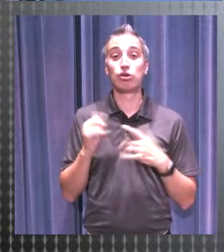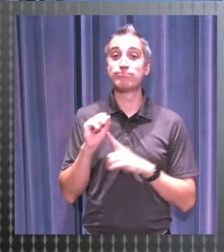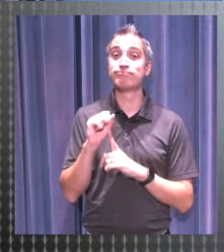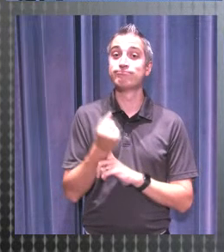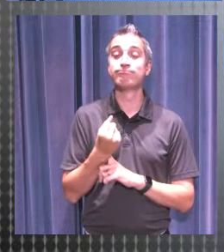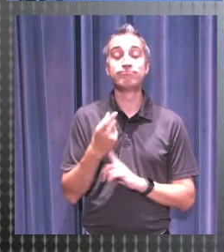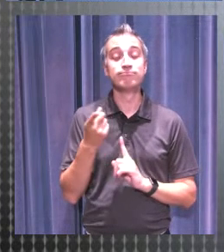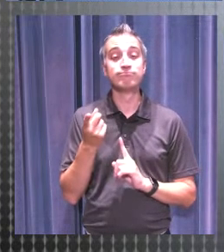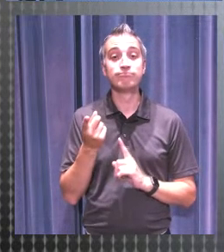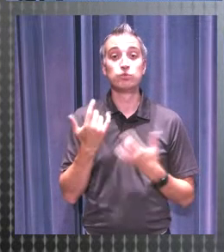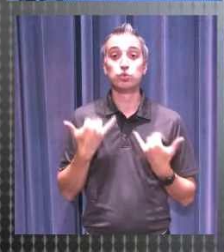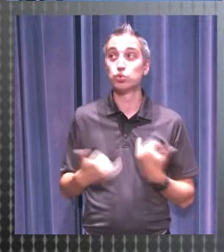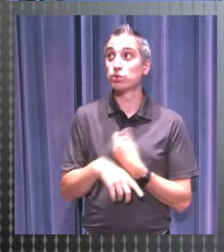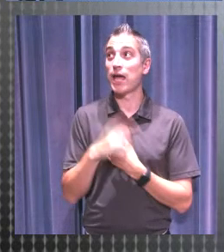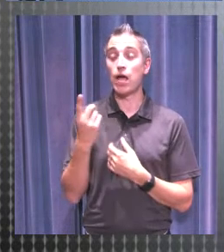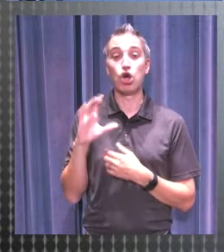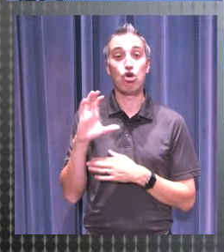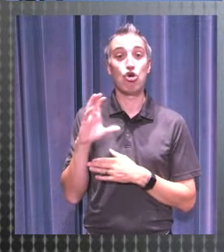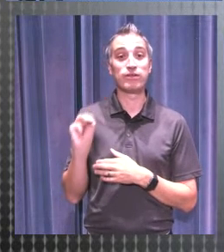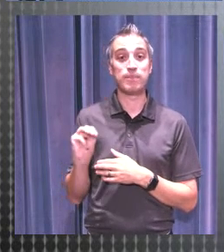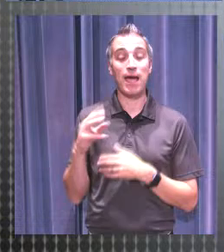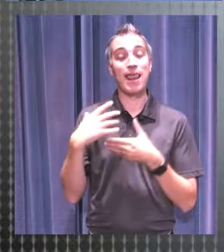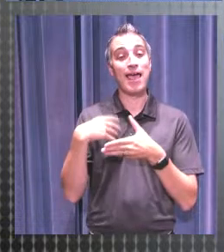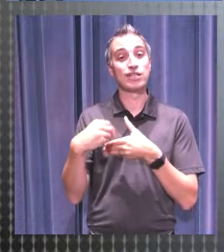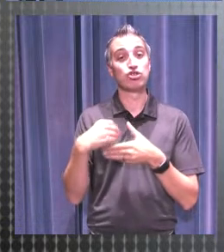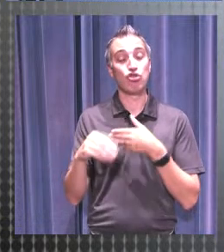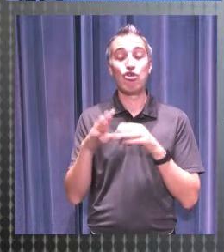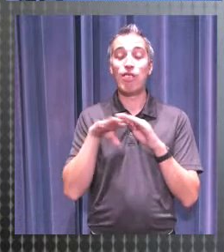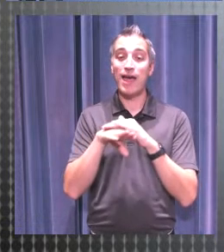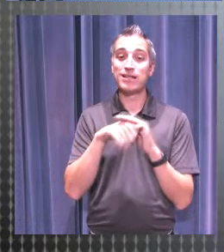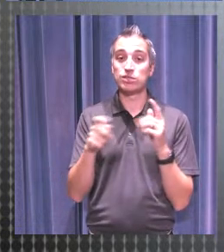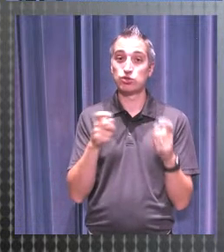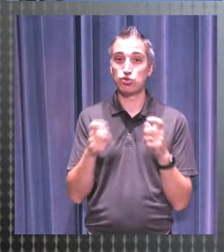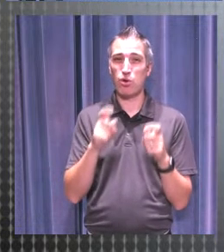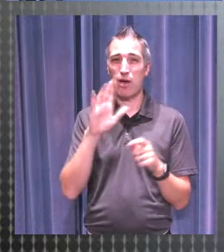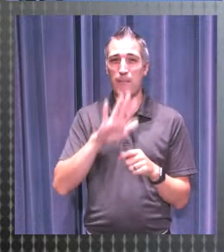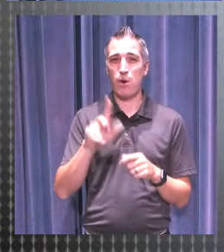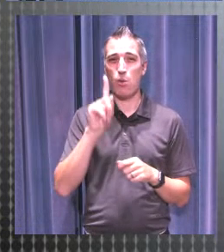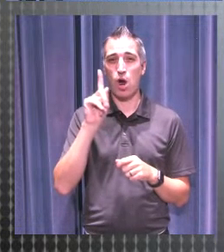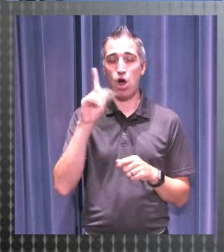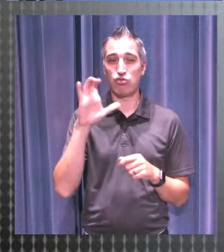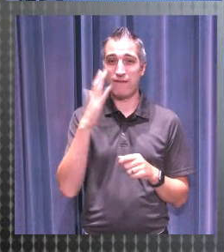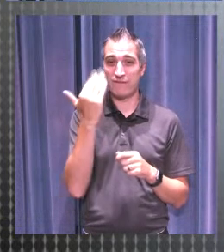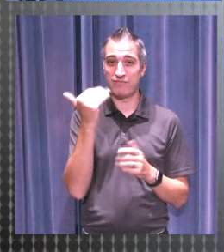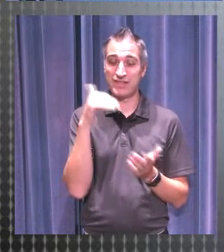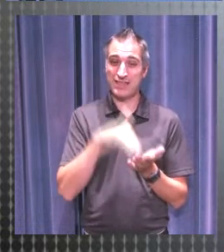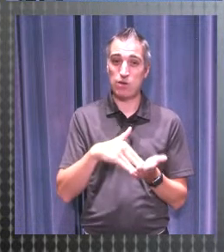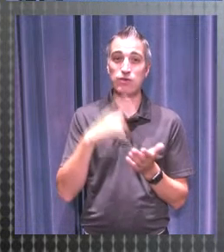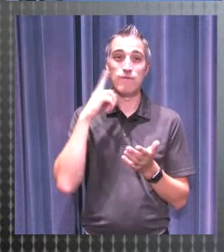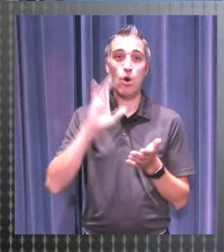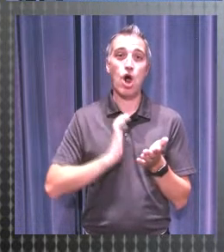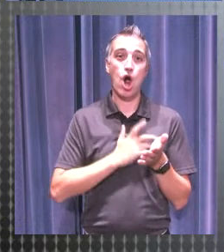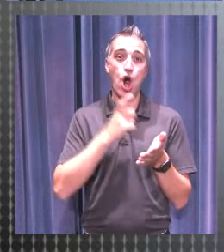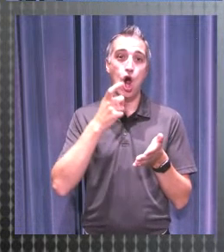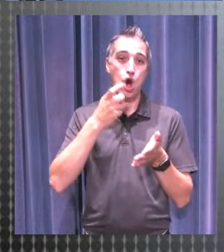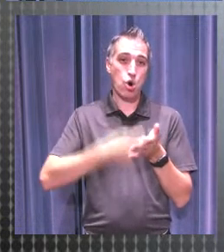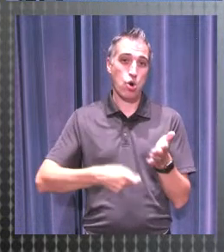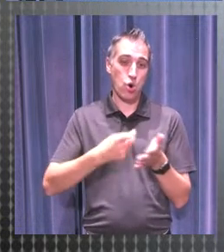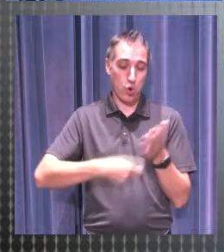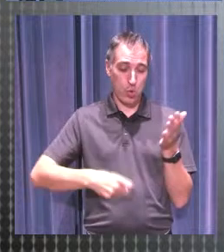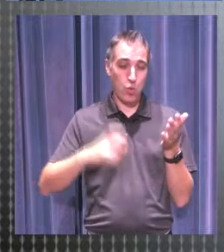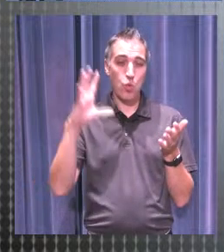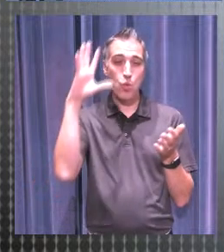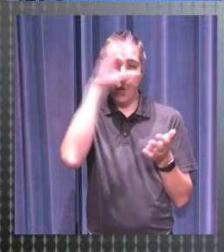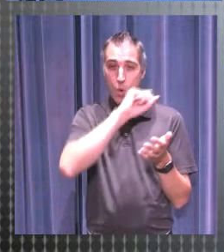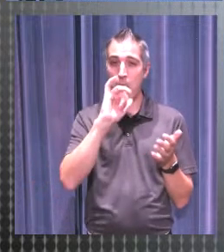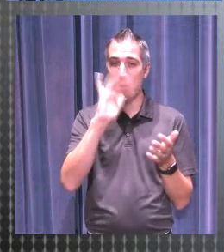are today, the Curtis Mott exterior access control is estimated about $115,000. That's where our quote is on that. We are expecting that to be pretty accurate